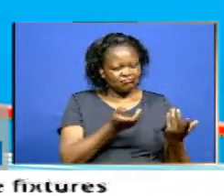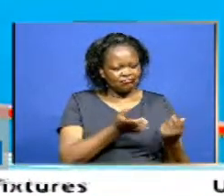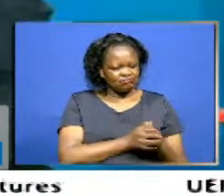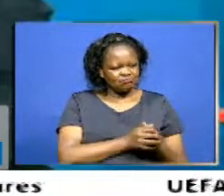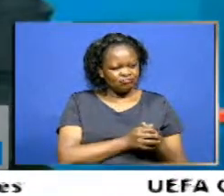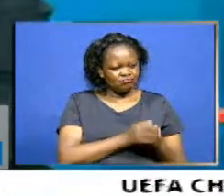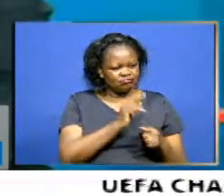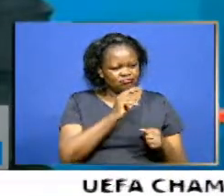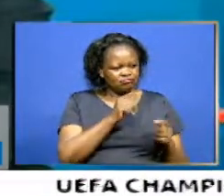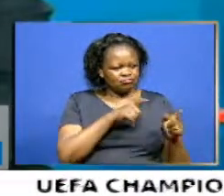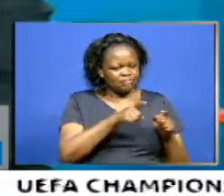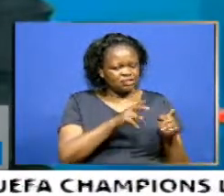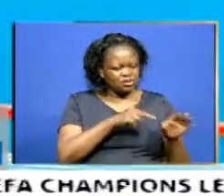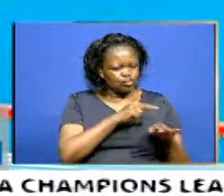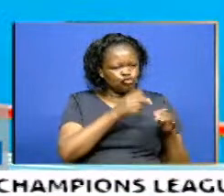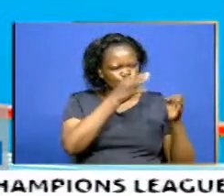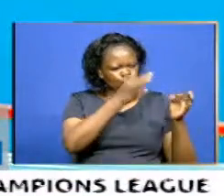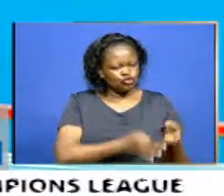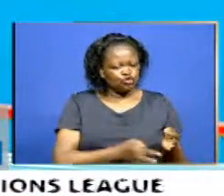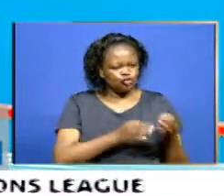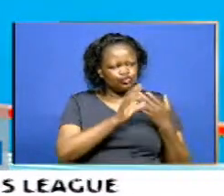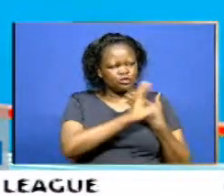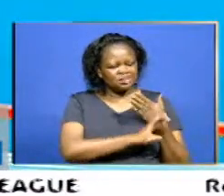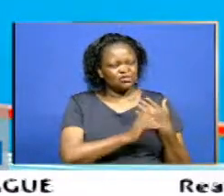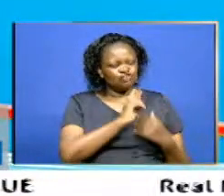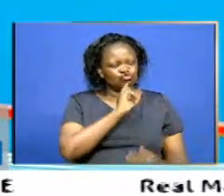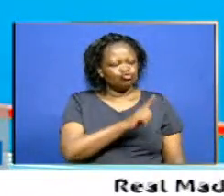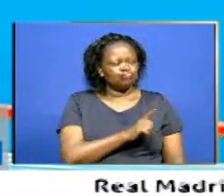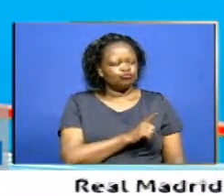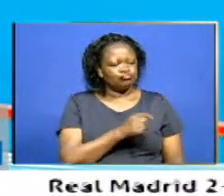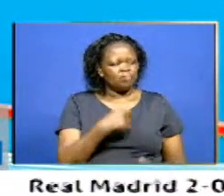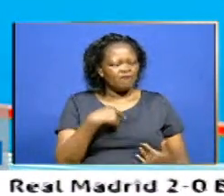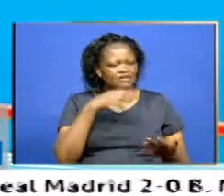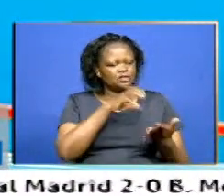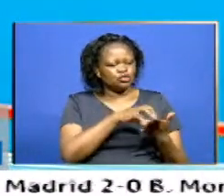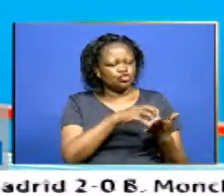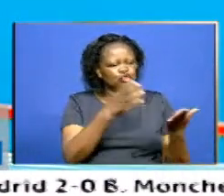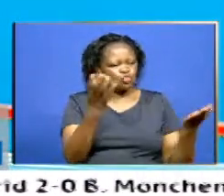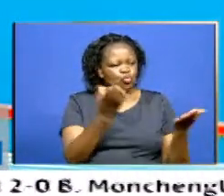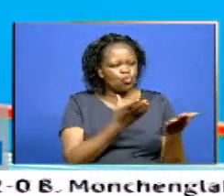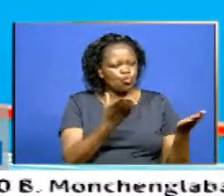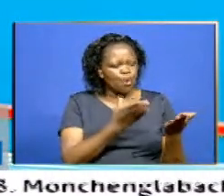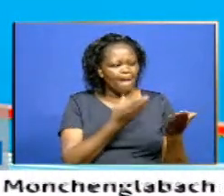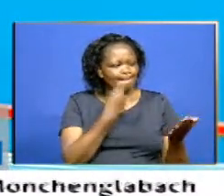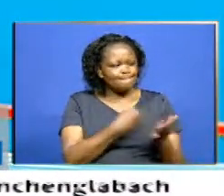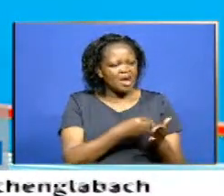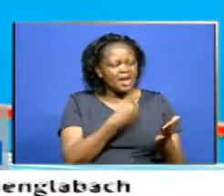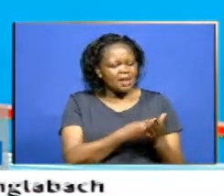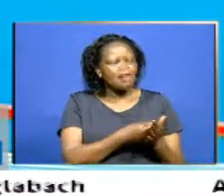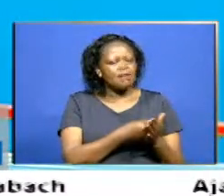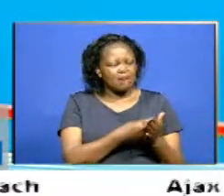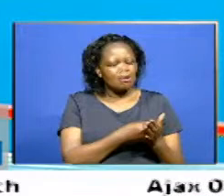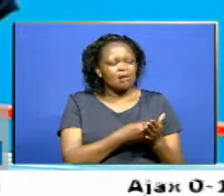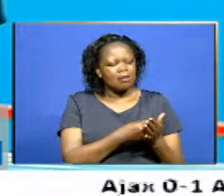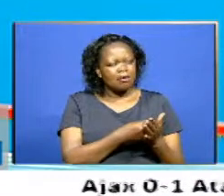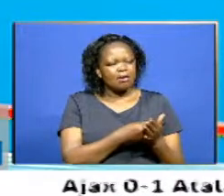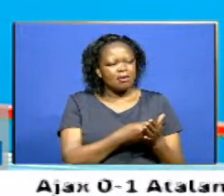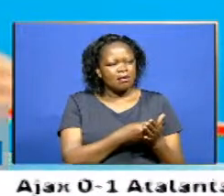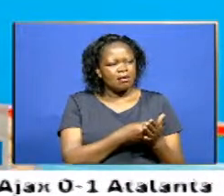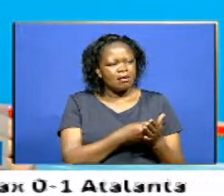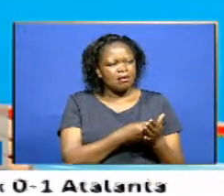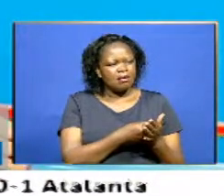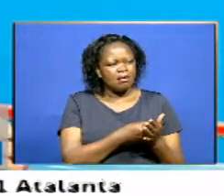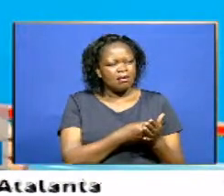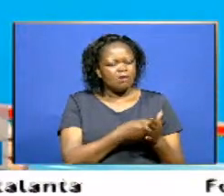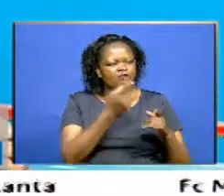the National Treasury of this country, and so you have a situation whereby money flows from